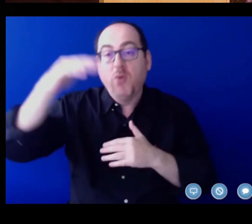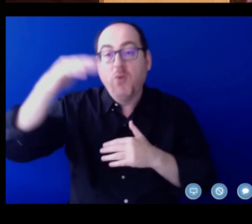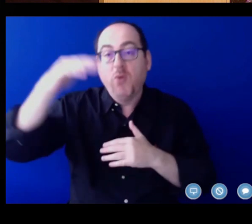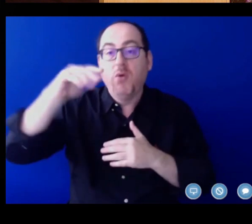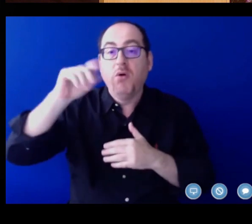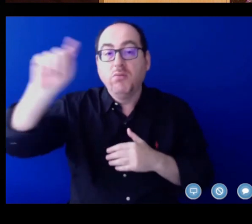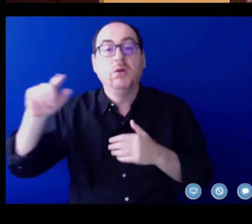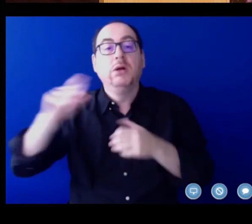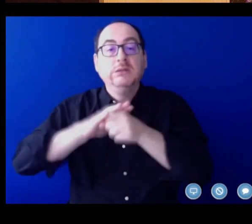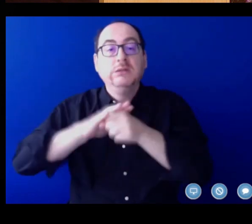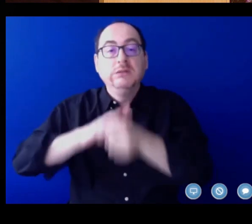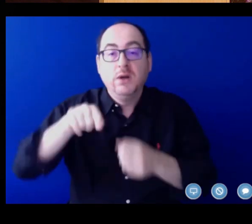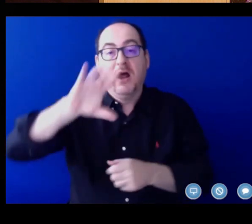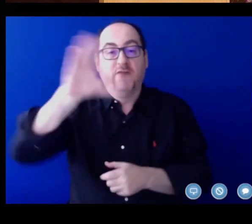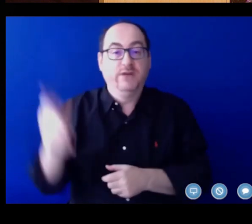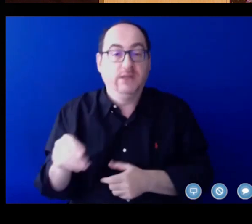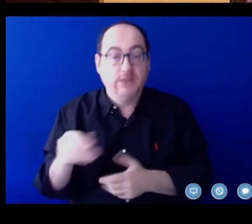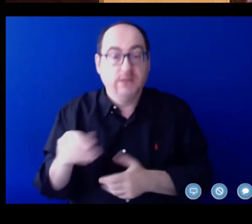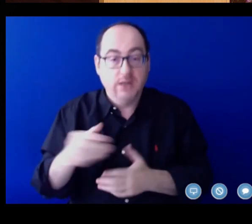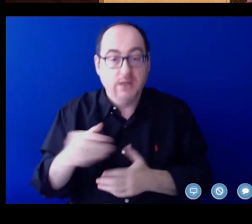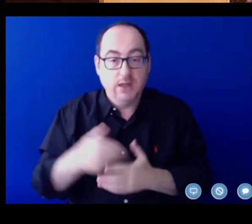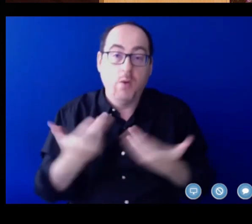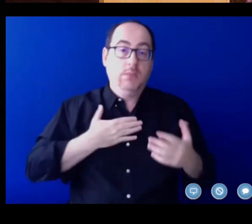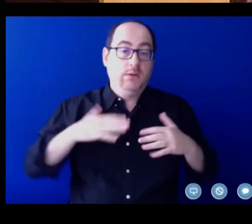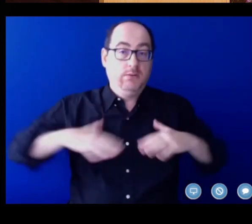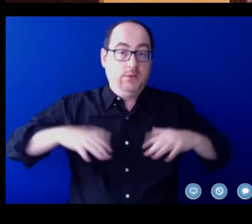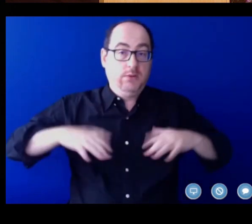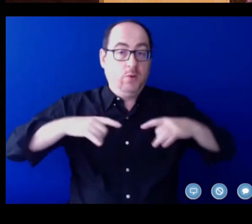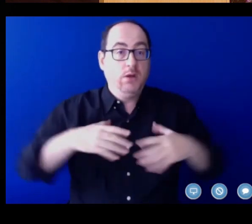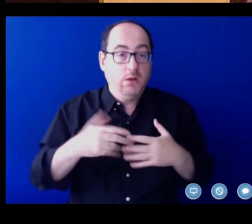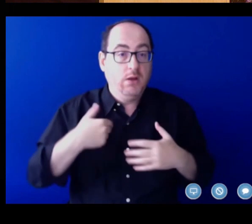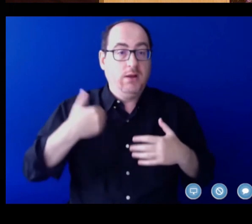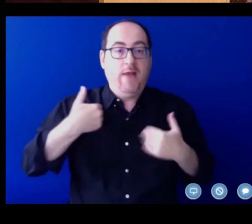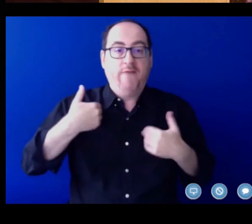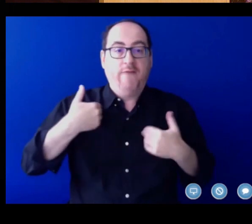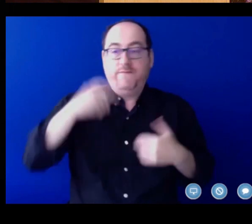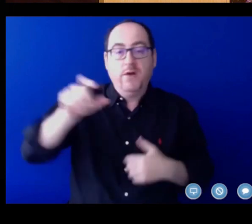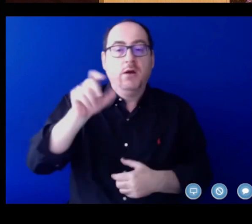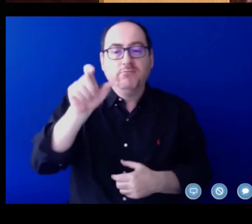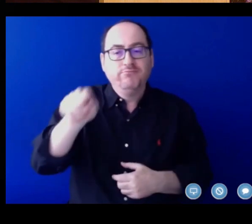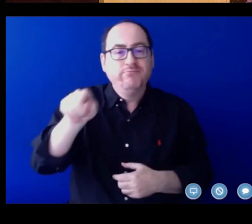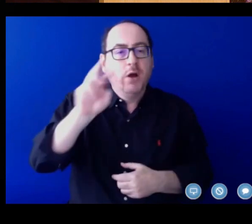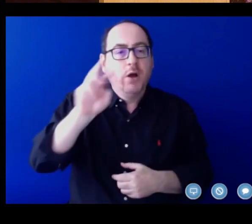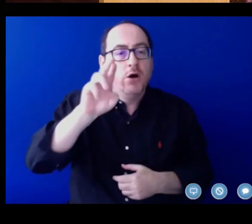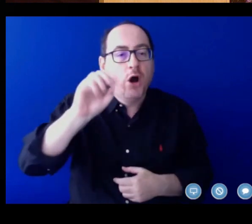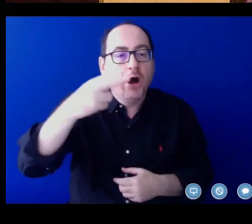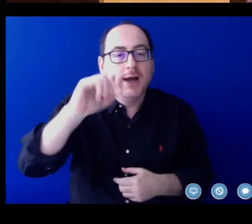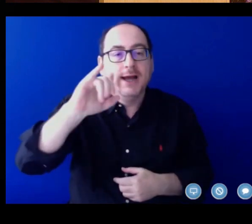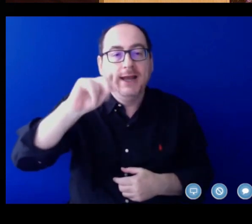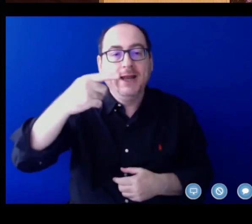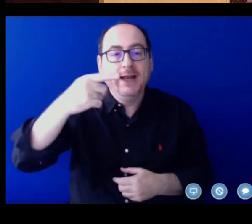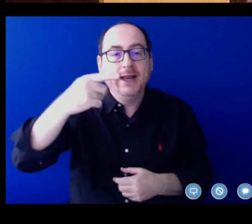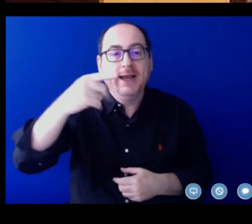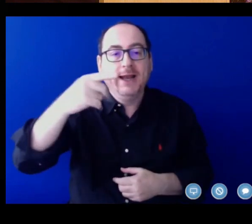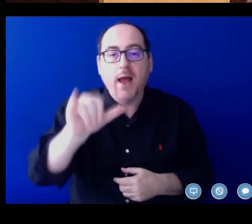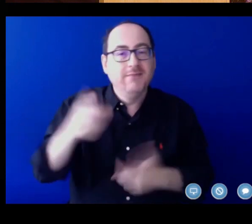So the first program that I wanted to talk about is called the School Support Program, and one part of which is an